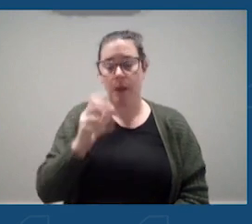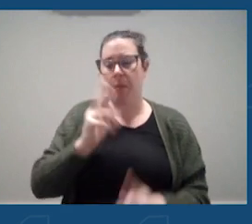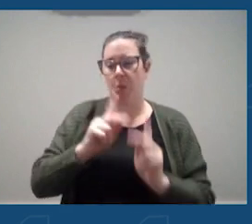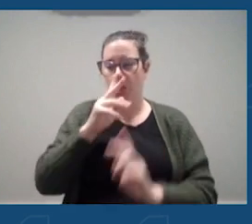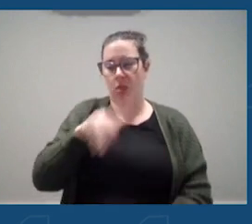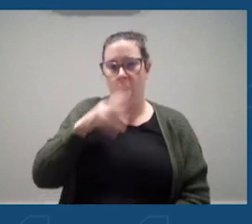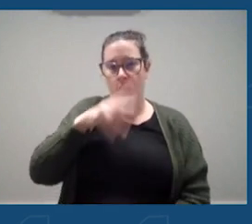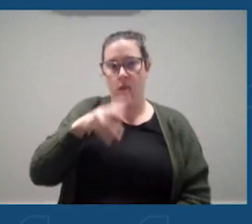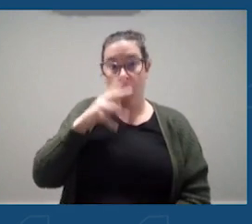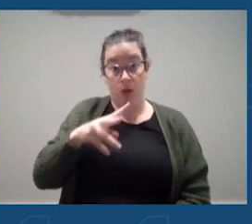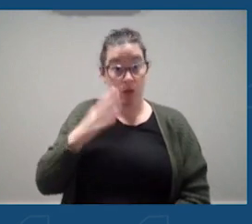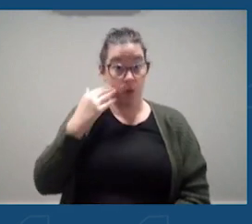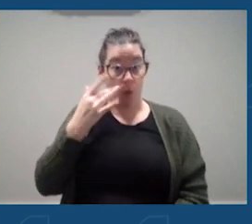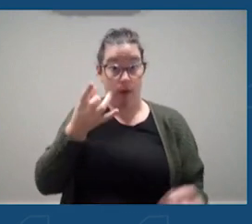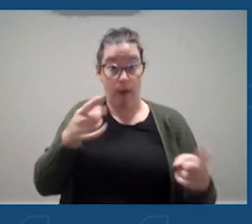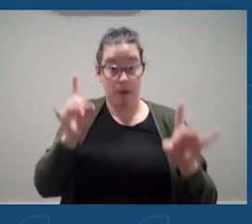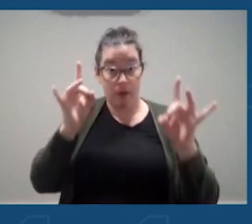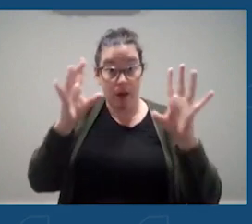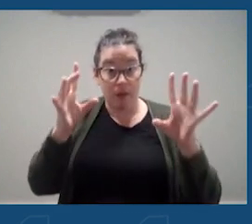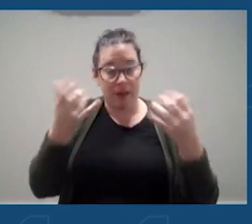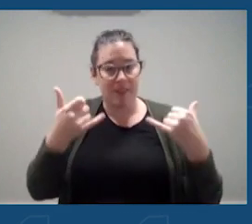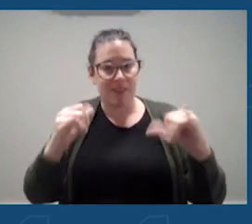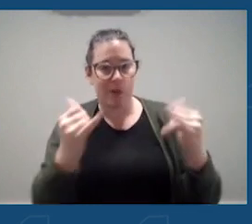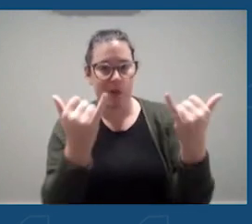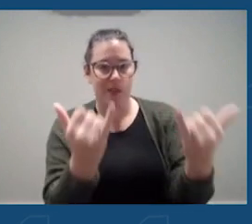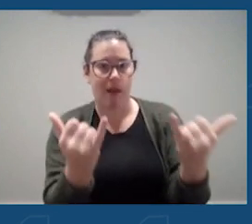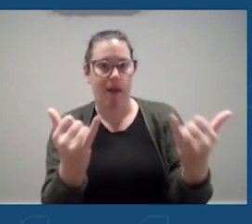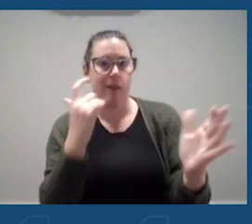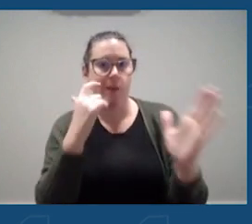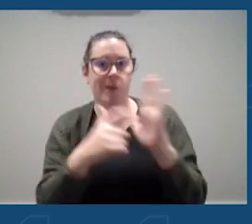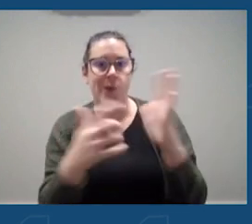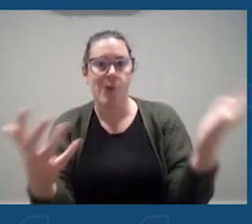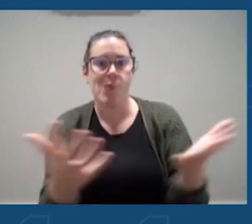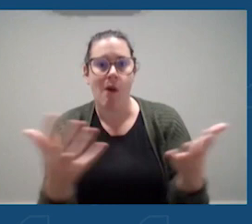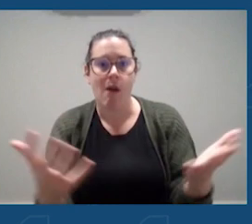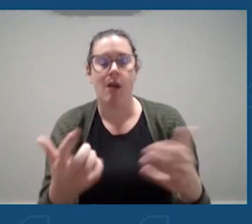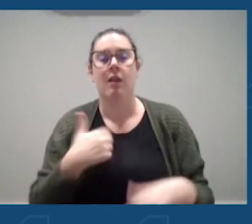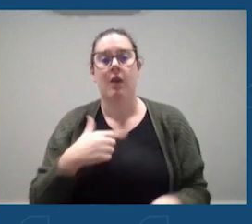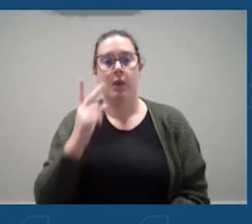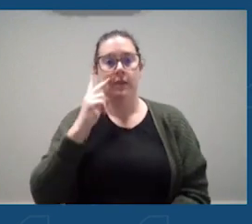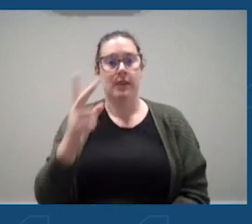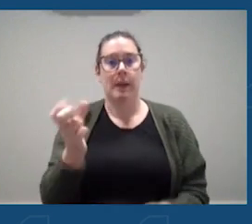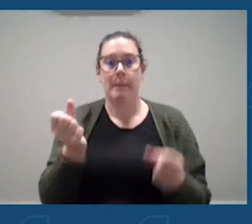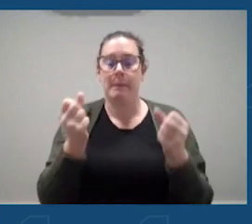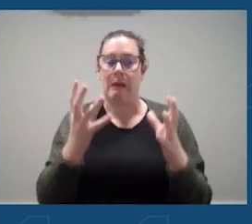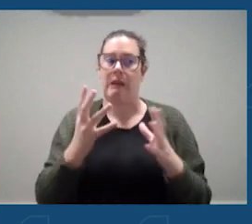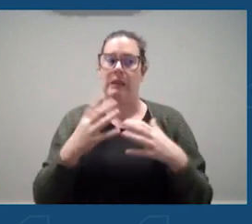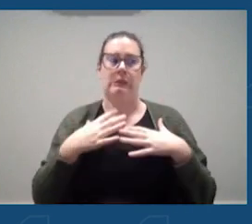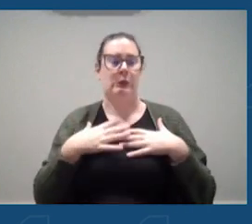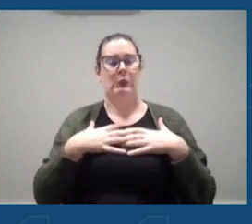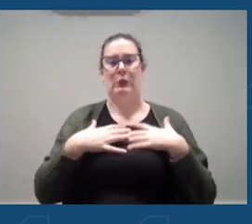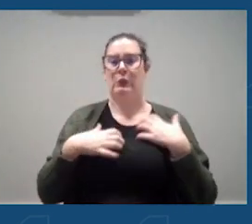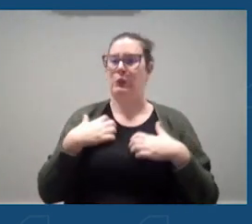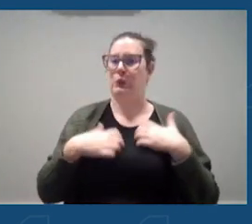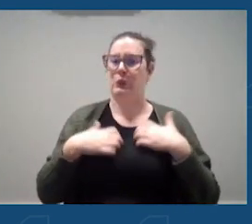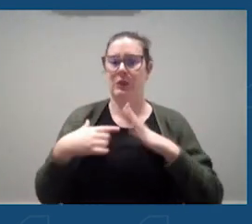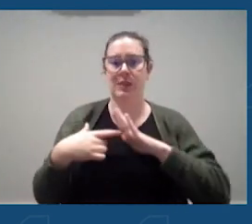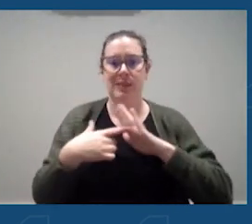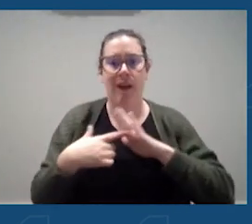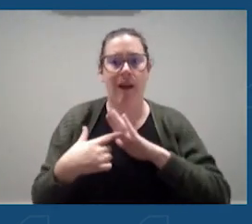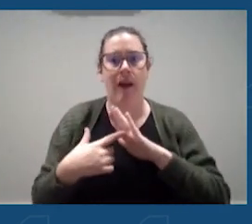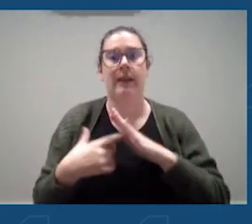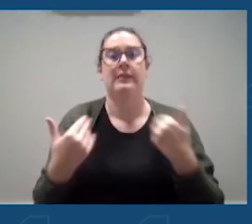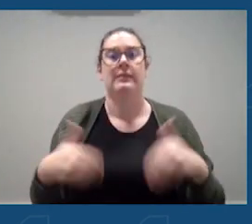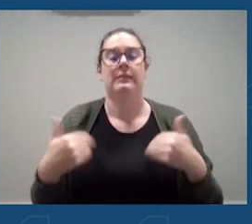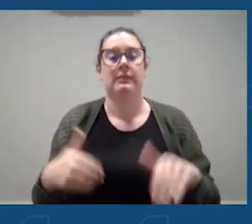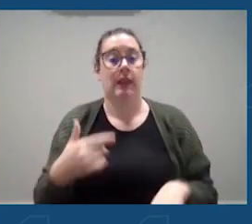Fast forward to today. What are we seeing out there? We're seeing too many disturbing signs. And I'll never forget